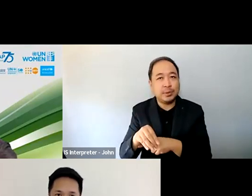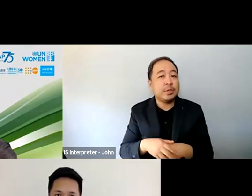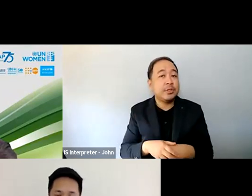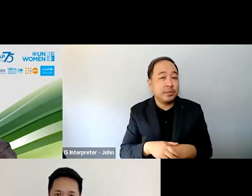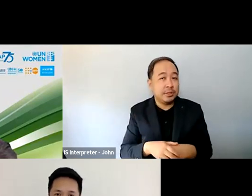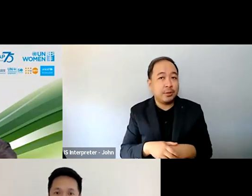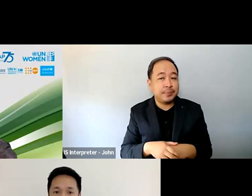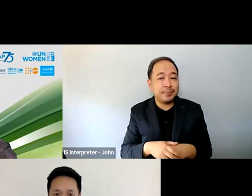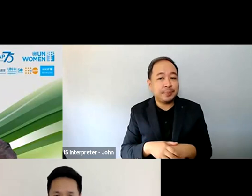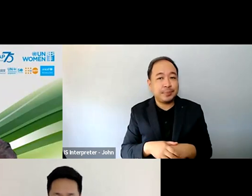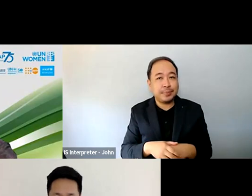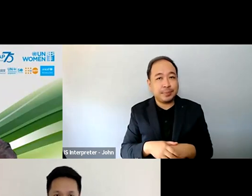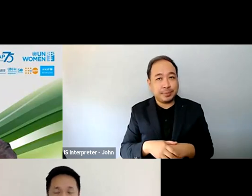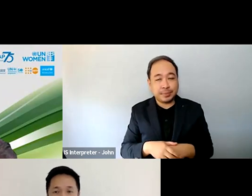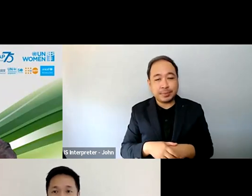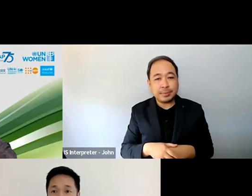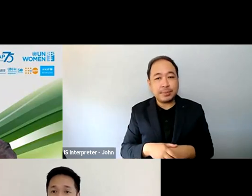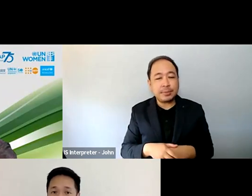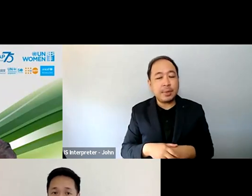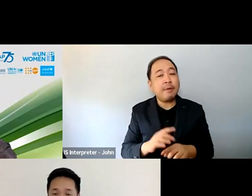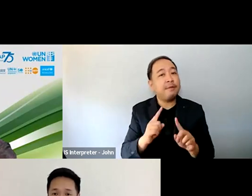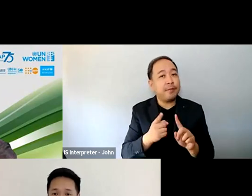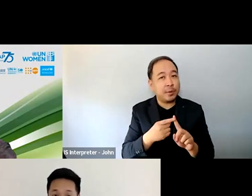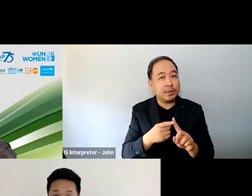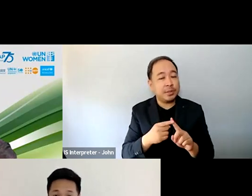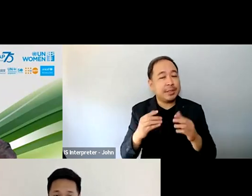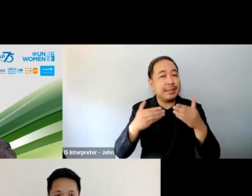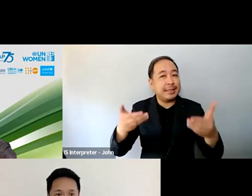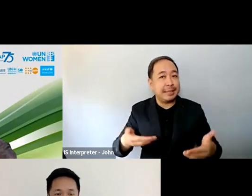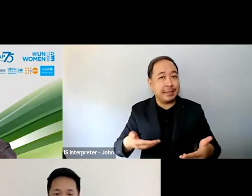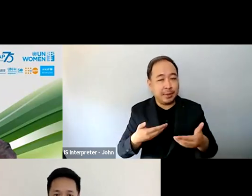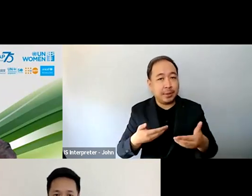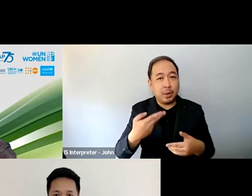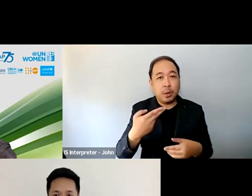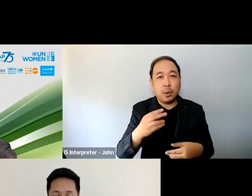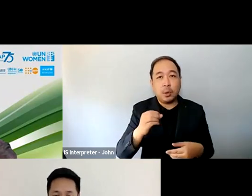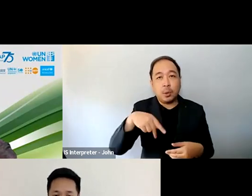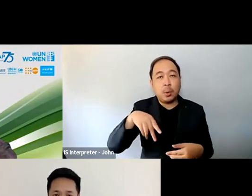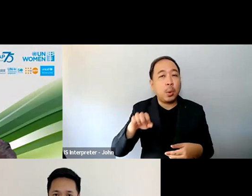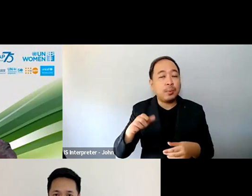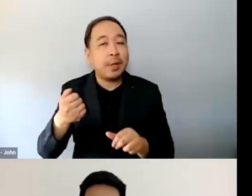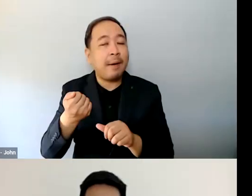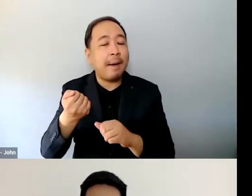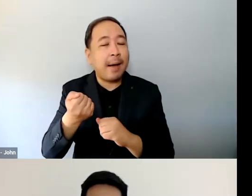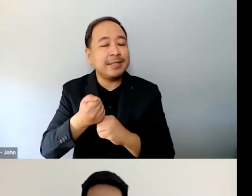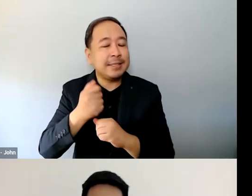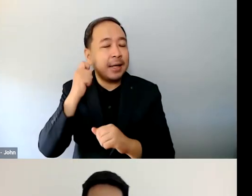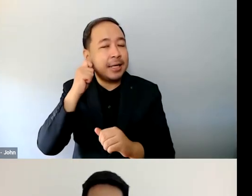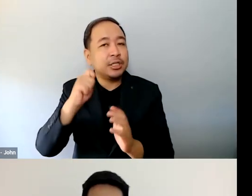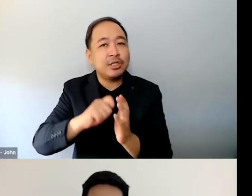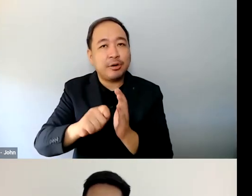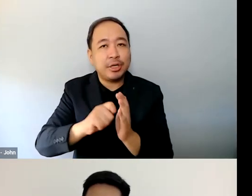will be disabled. First, I would like to invite Ms. Hope Peasley, Assistant Secretary, Safety and